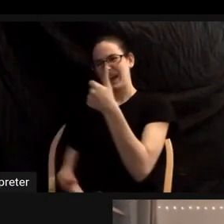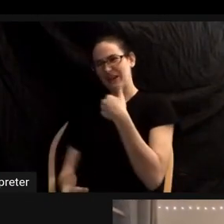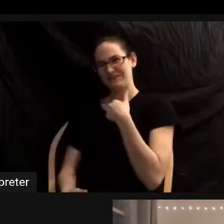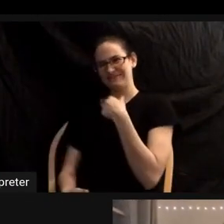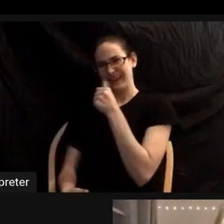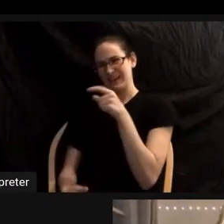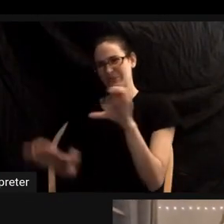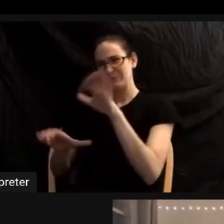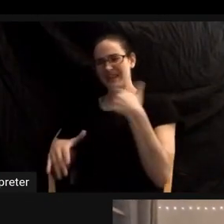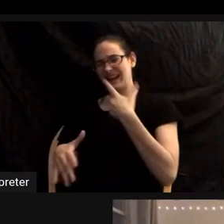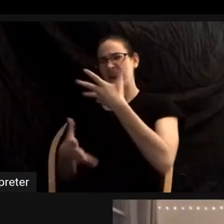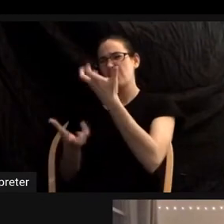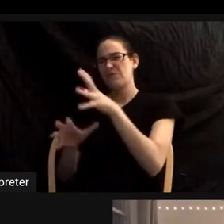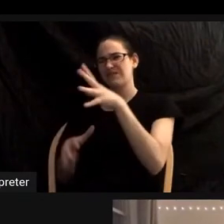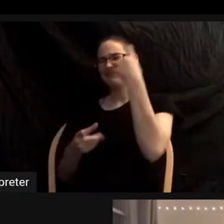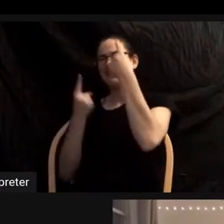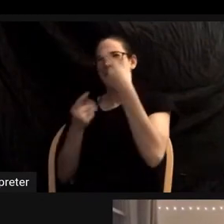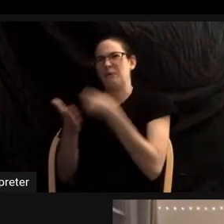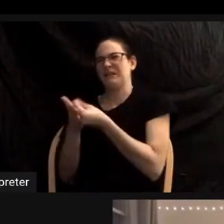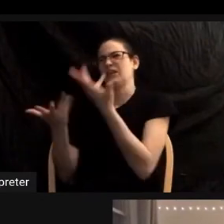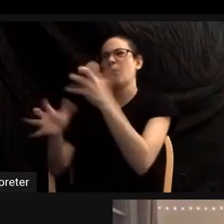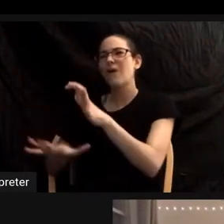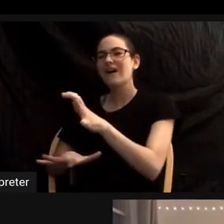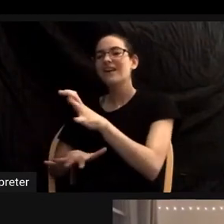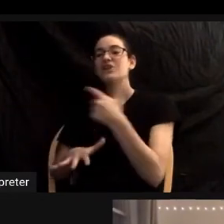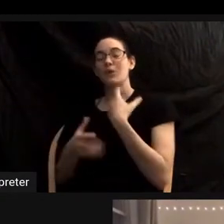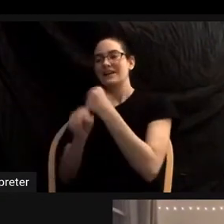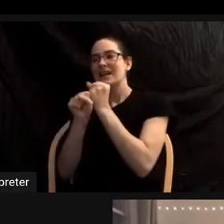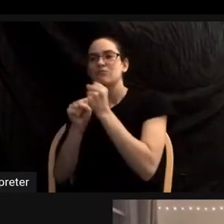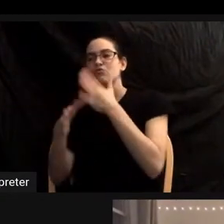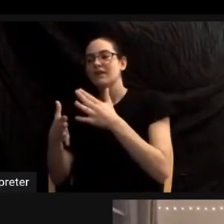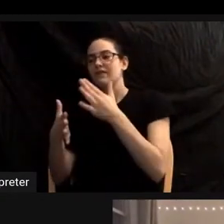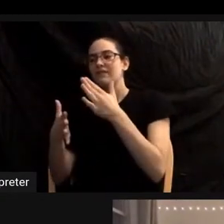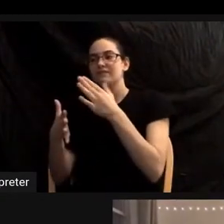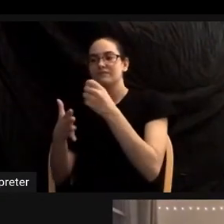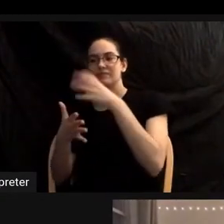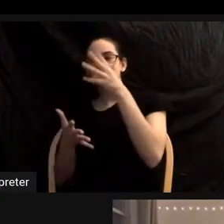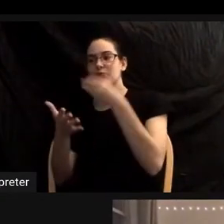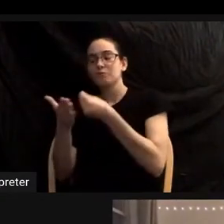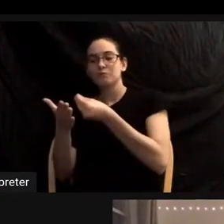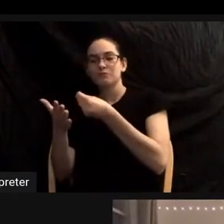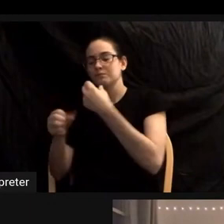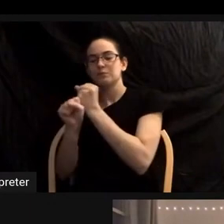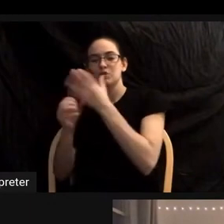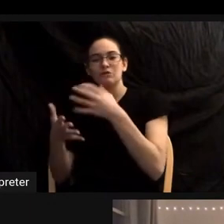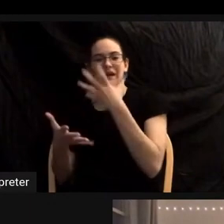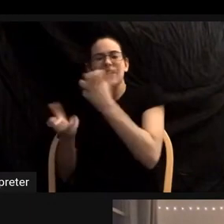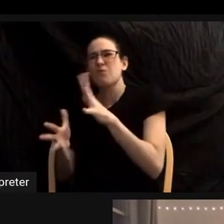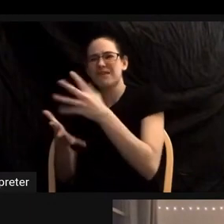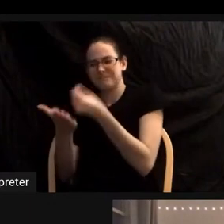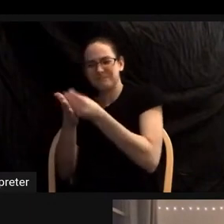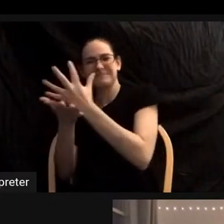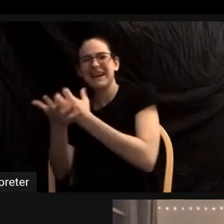like to think about money as a producer, like, which is why I specifically say creative producer. I don't like fundraising. There are better producers who